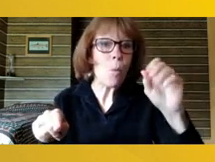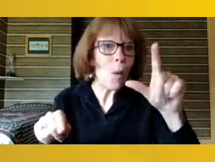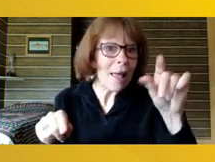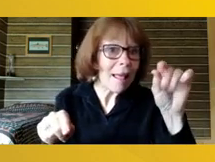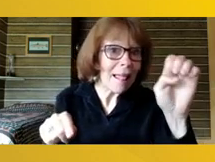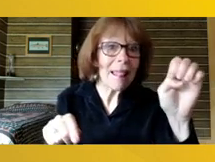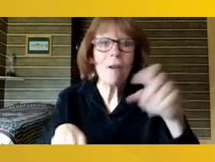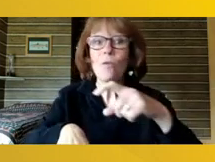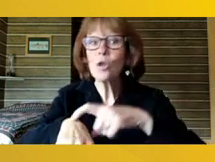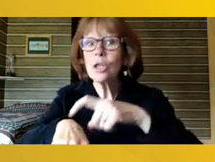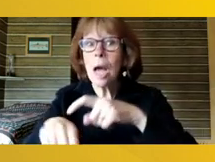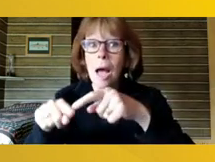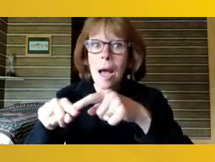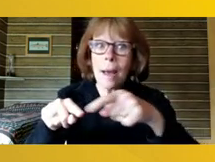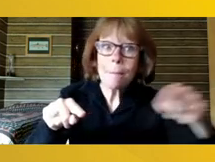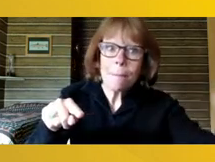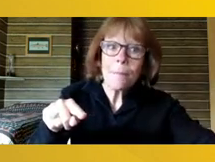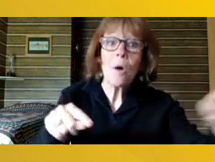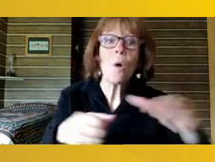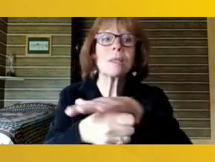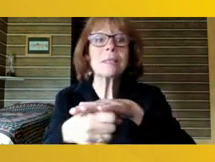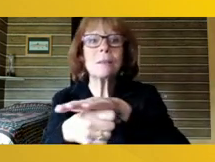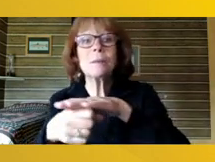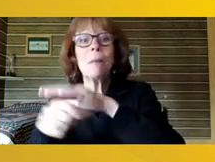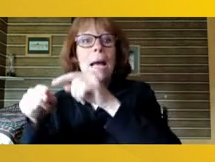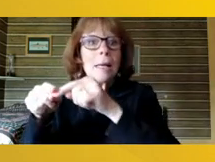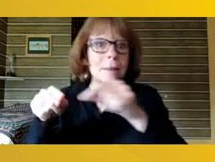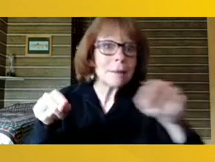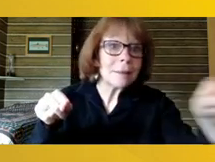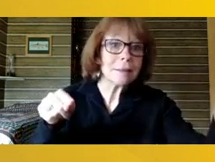And so this pattern recognition